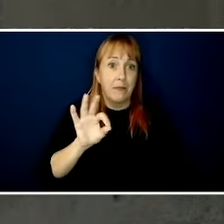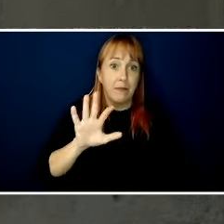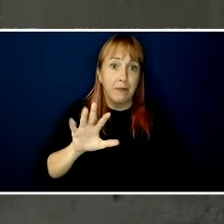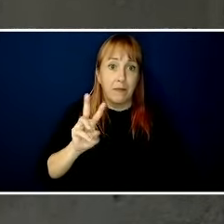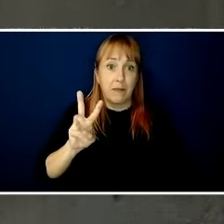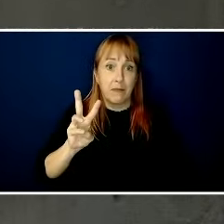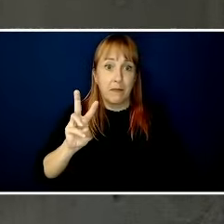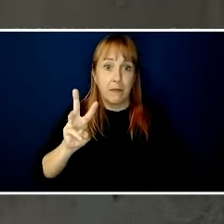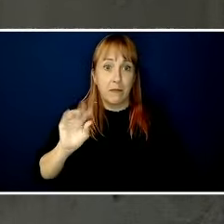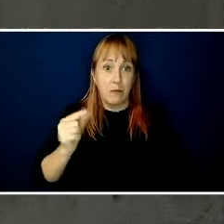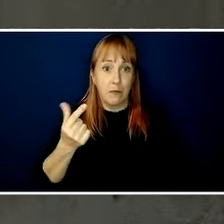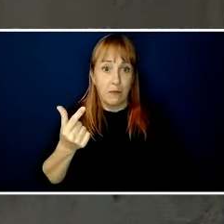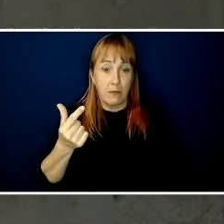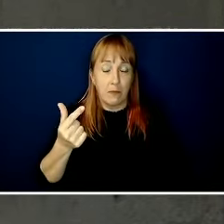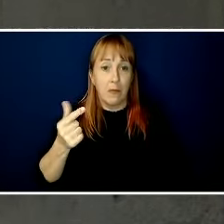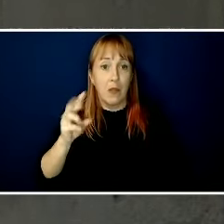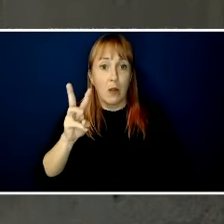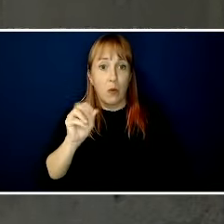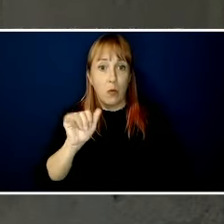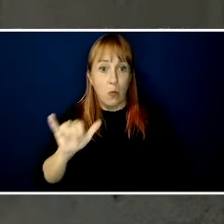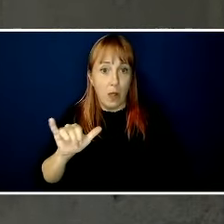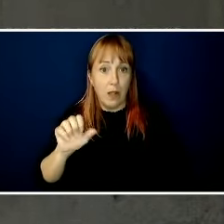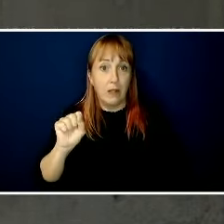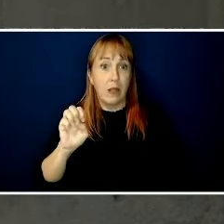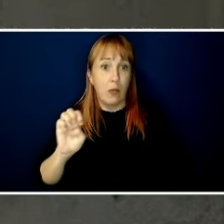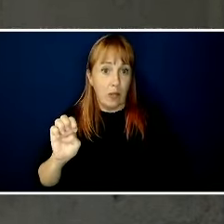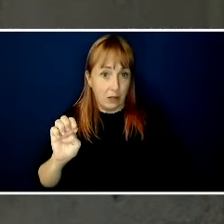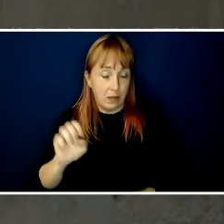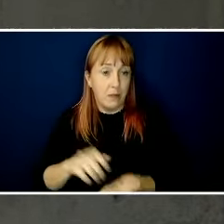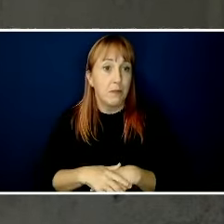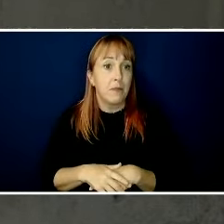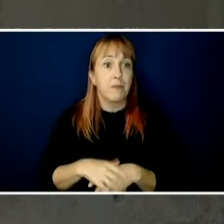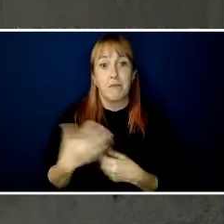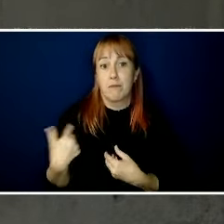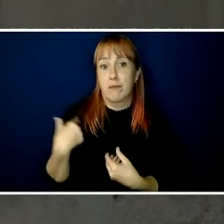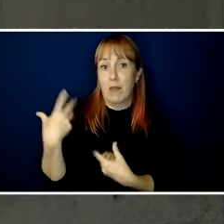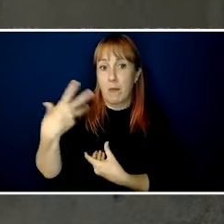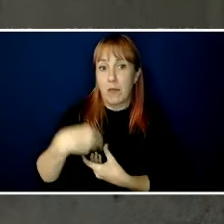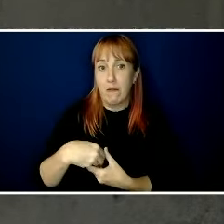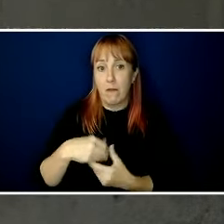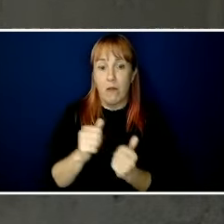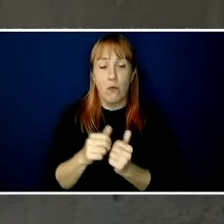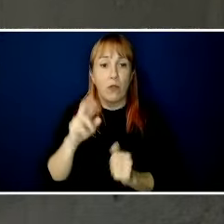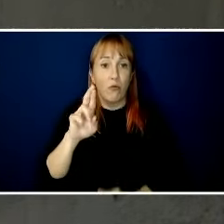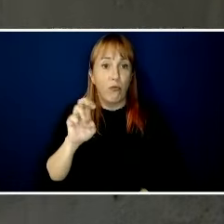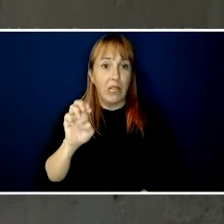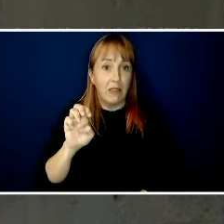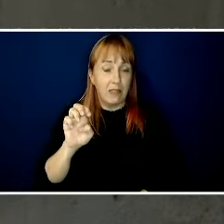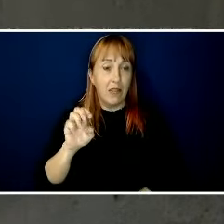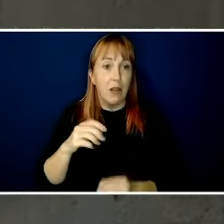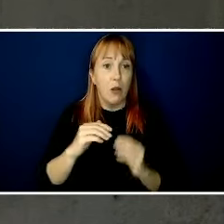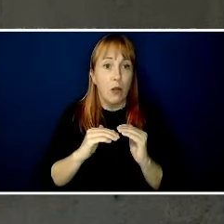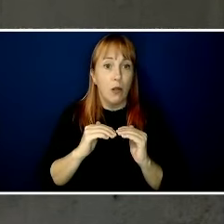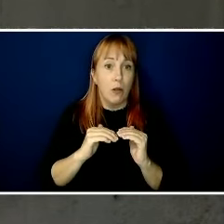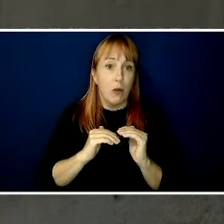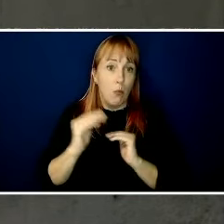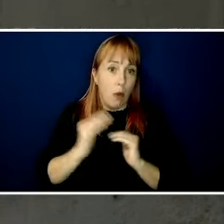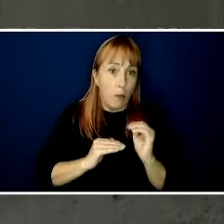Way, Southeast. And I've been involved in real estate, property management,